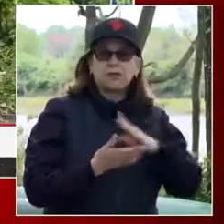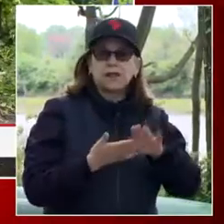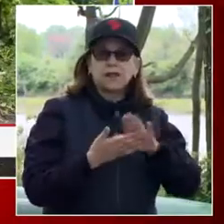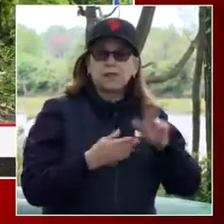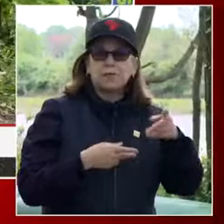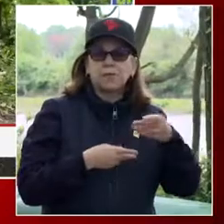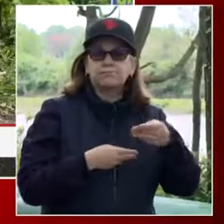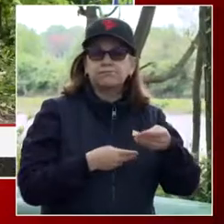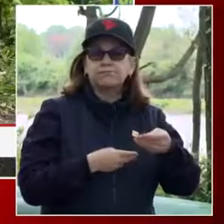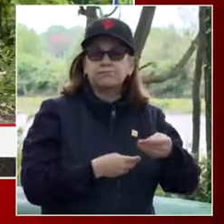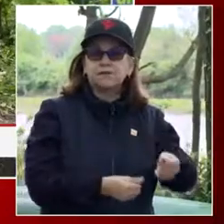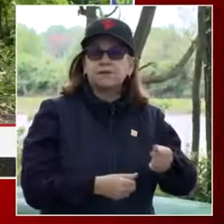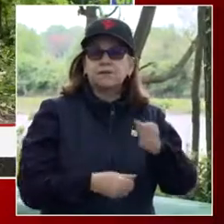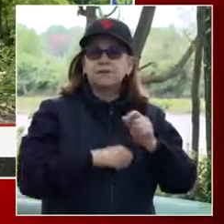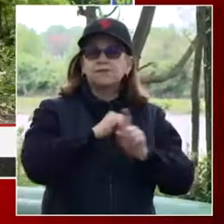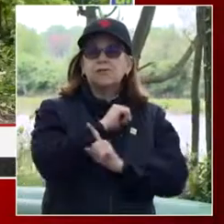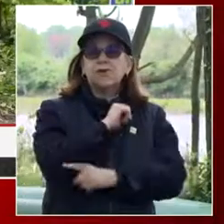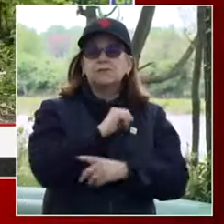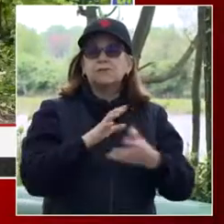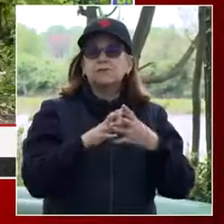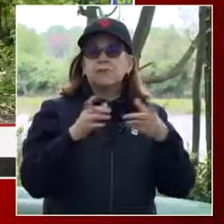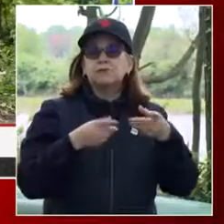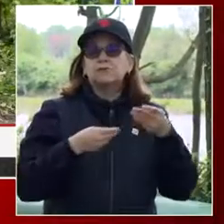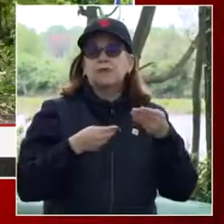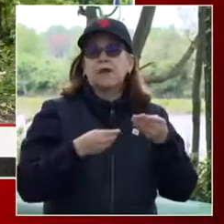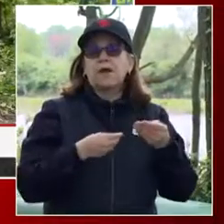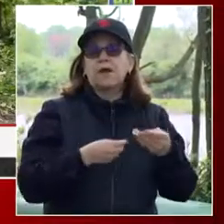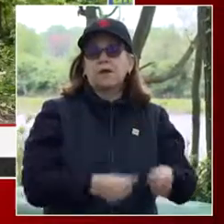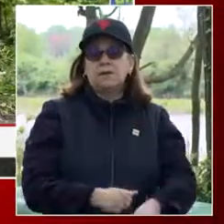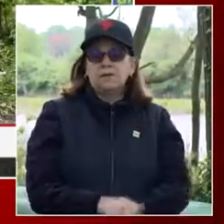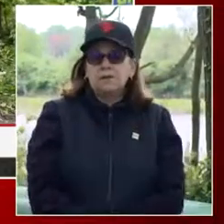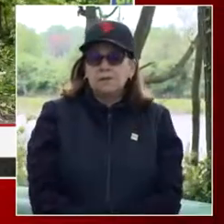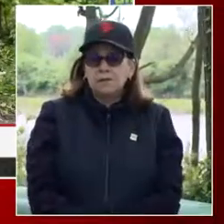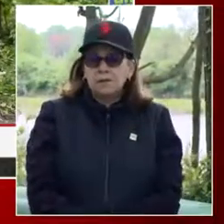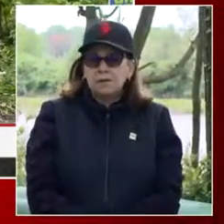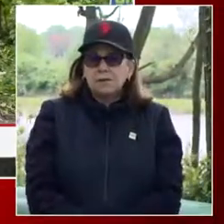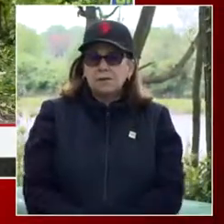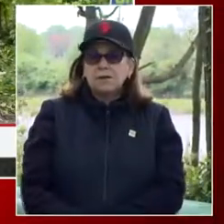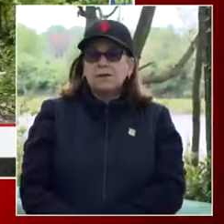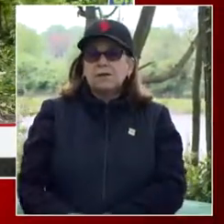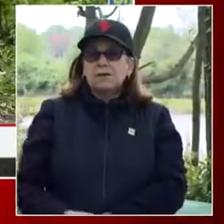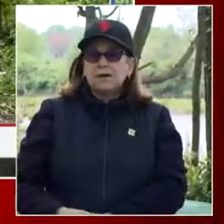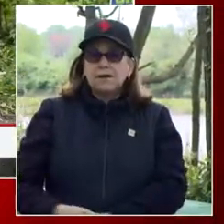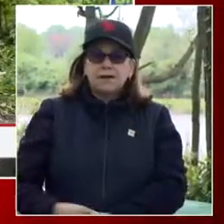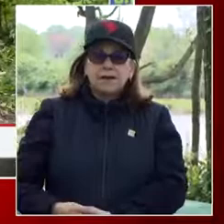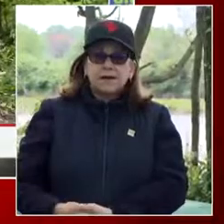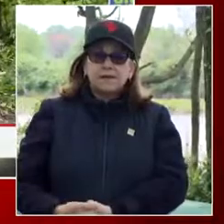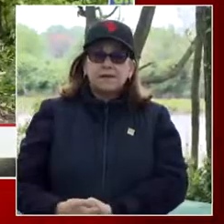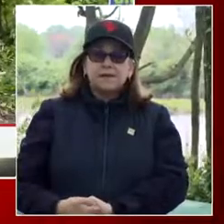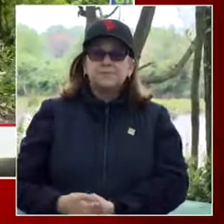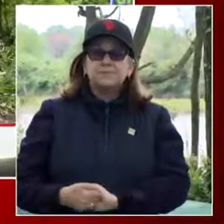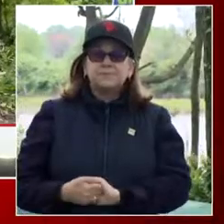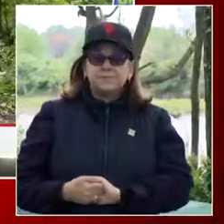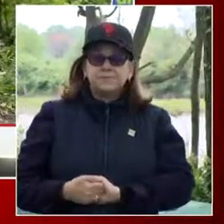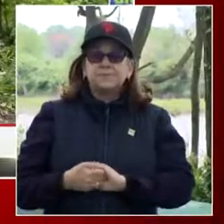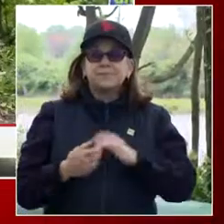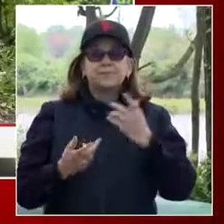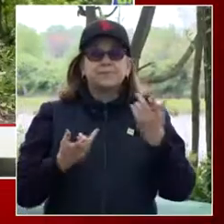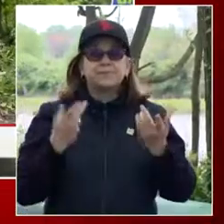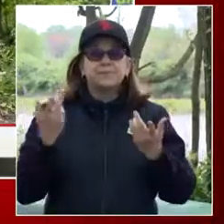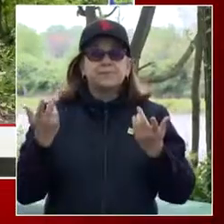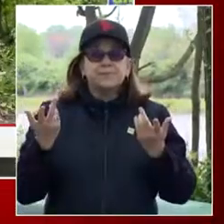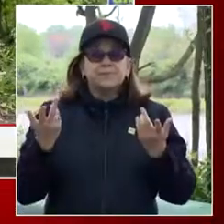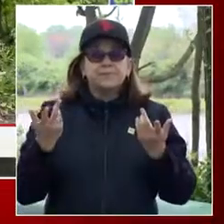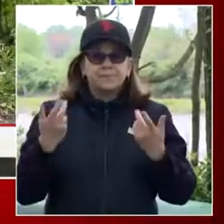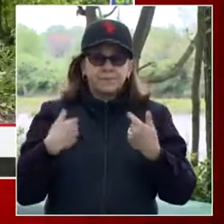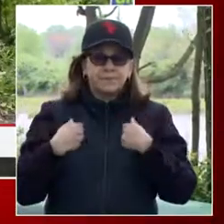Well, first off, let me say that the residents and the visitors to Washington, D.C. help pay for these